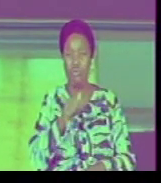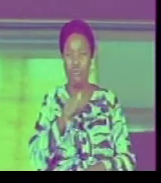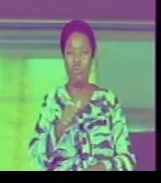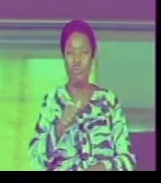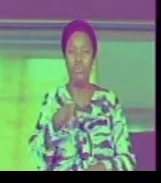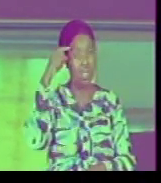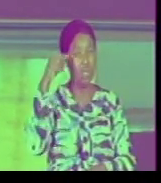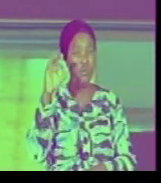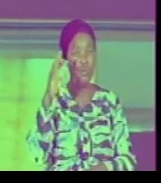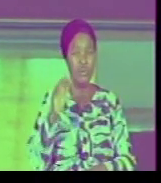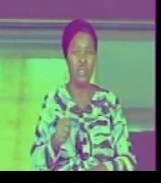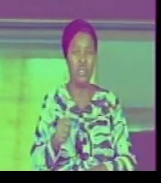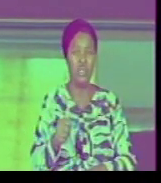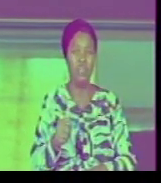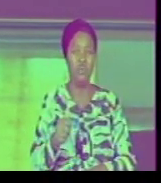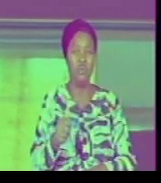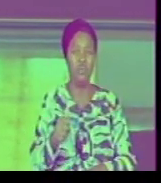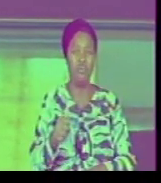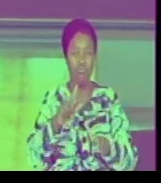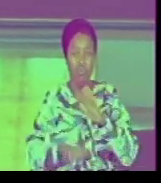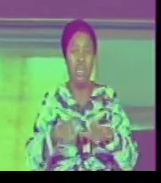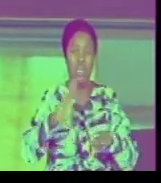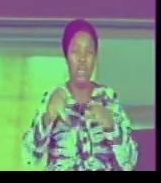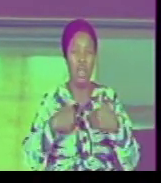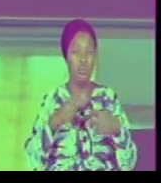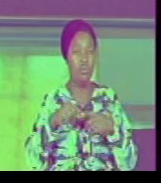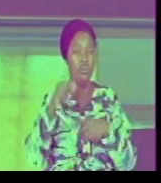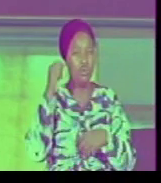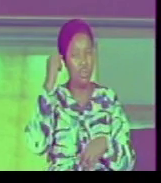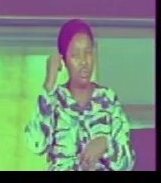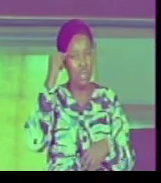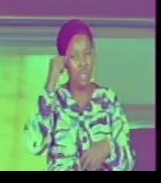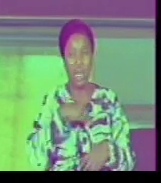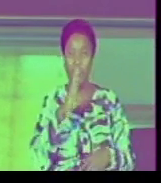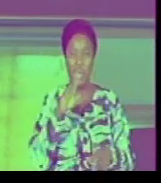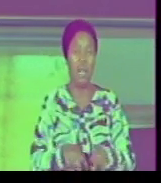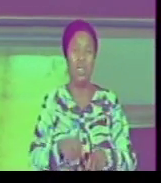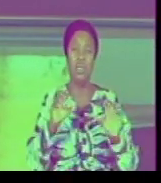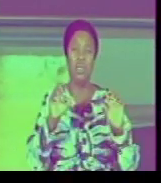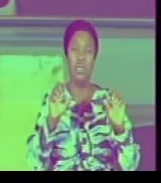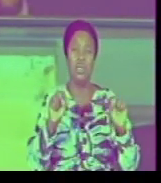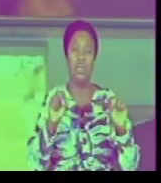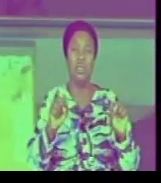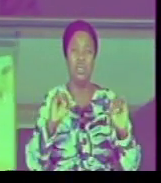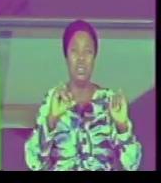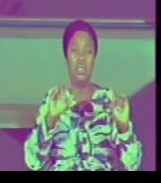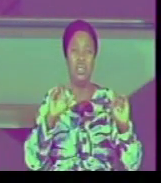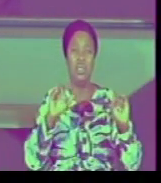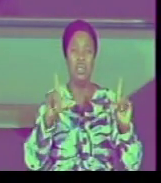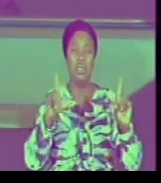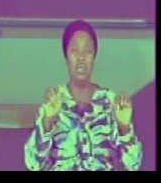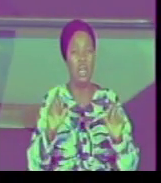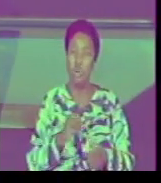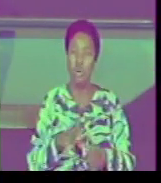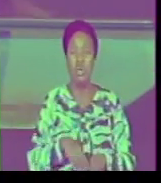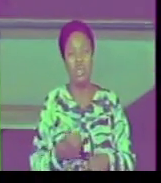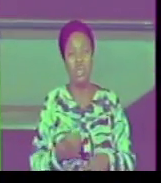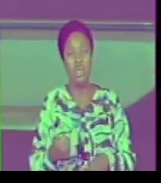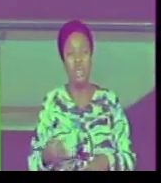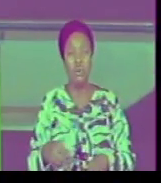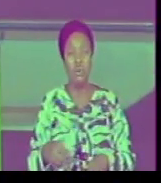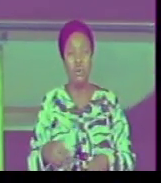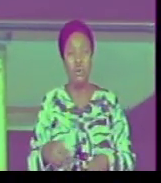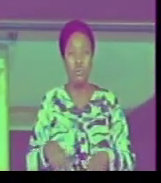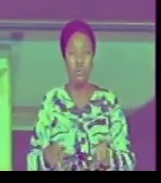ought to think, and be like Silas. On the other hand, let not Moses think of